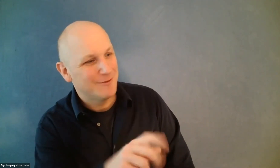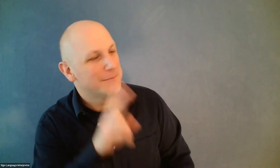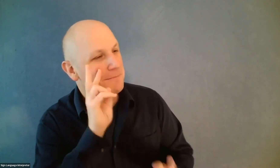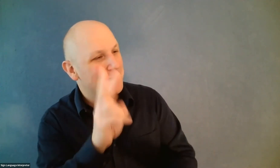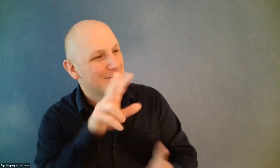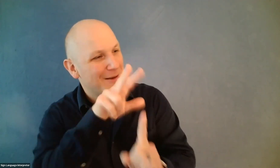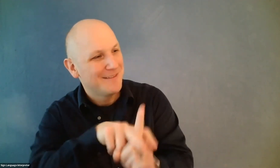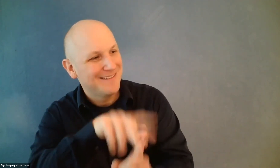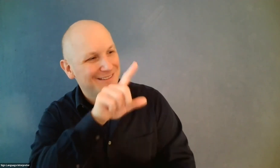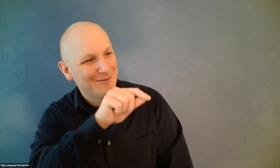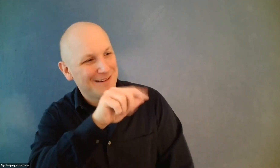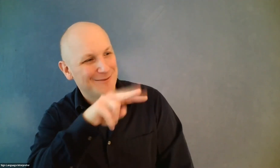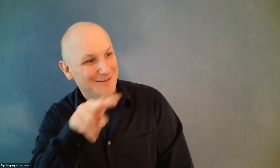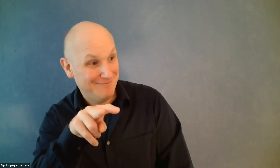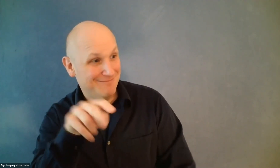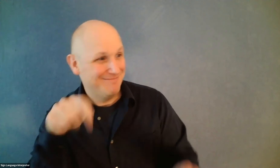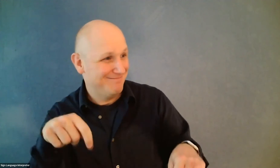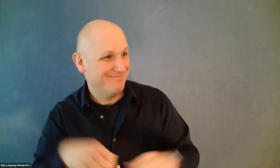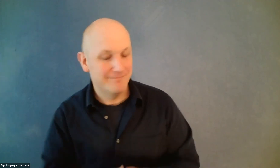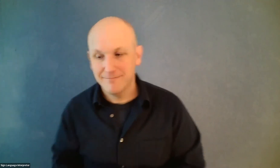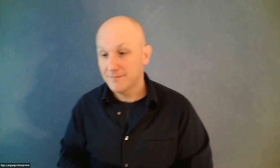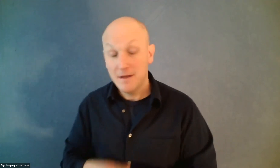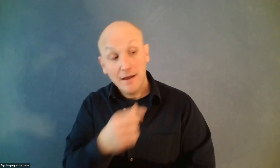SJCL. Janelle?